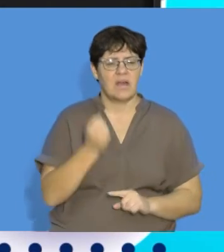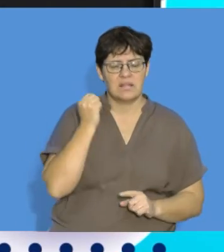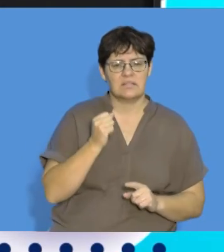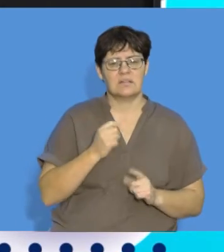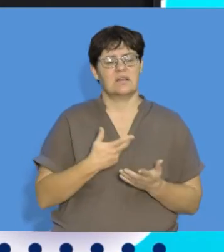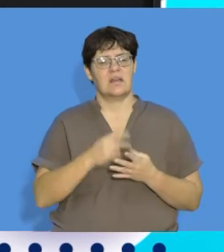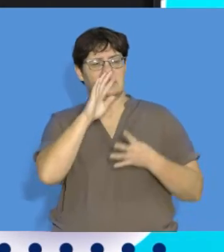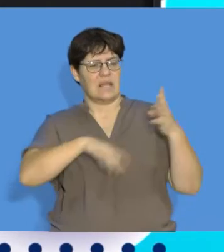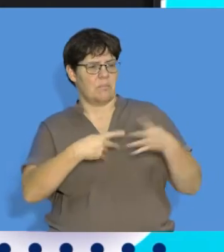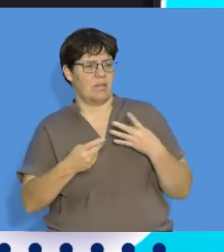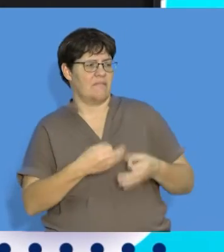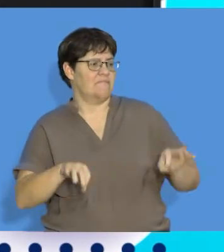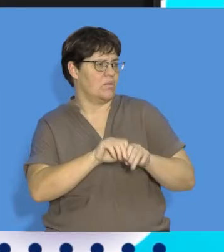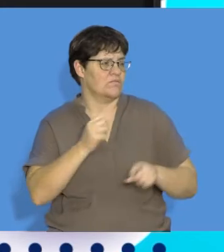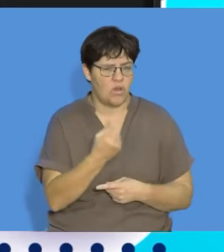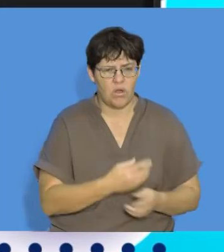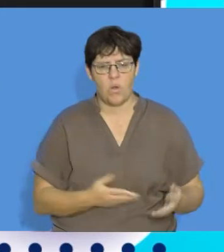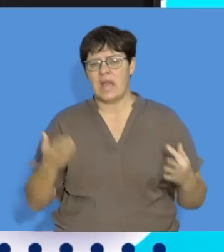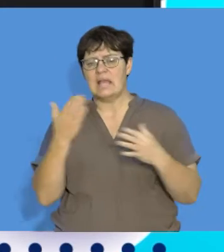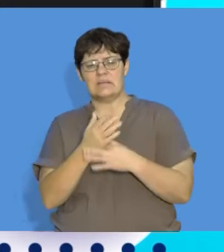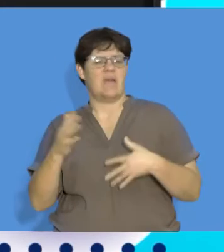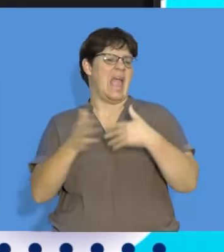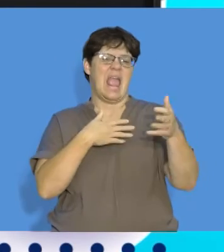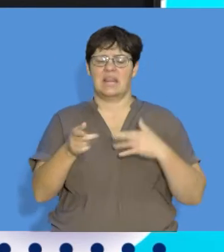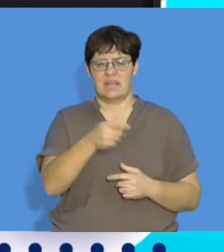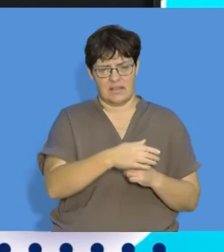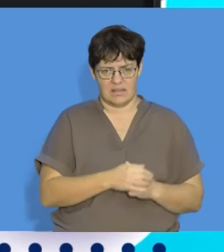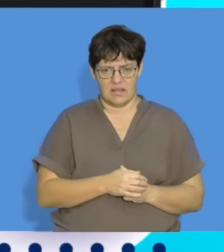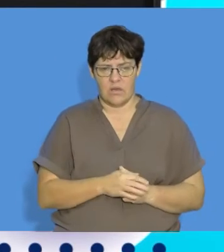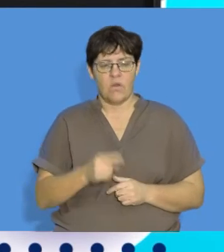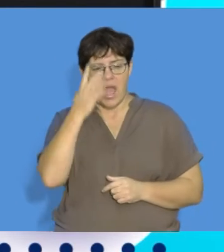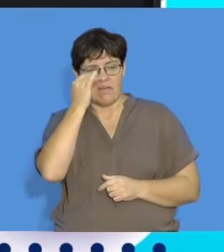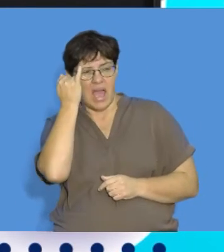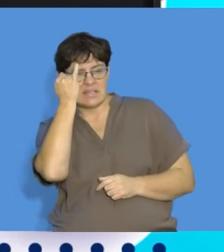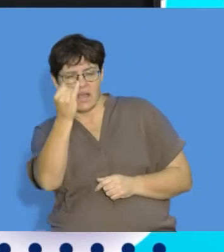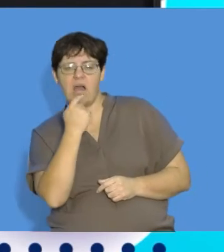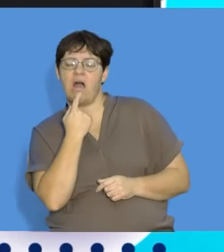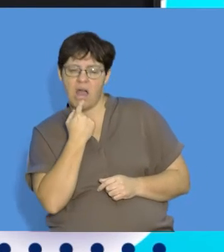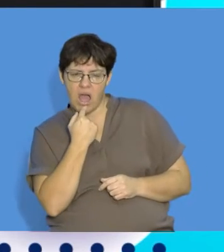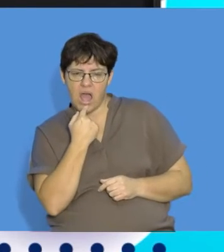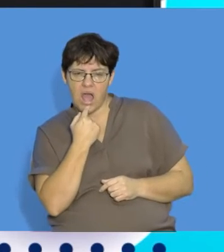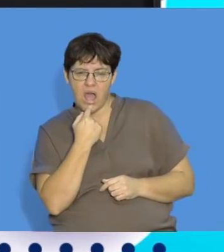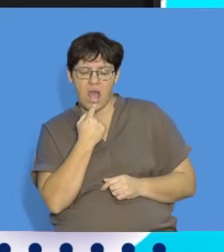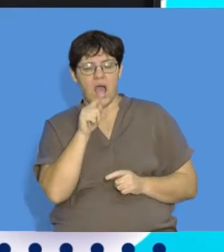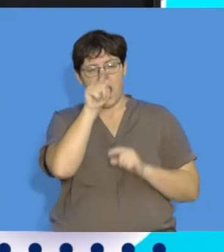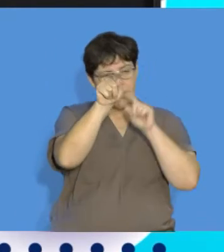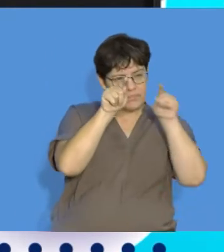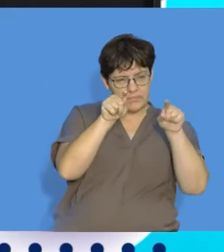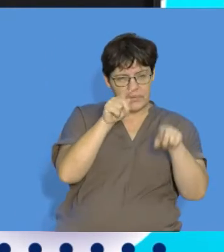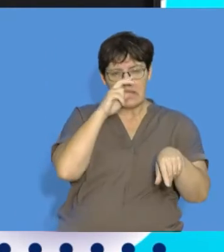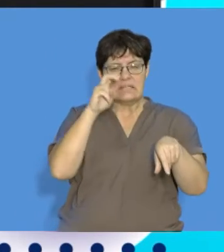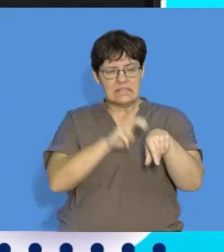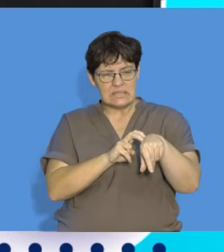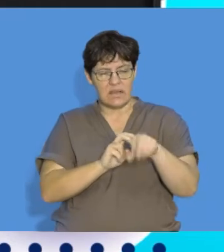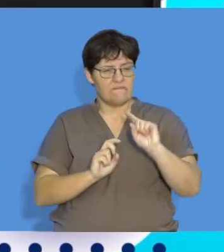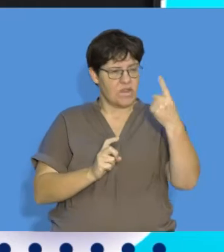the intercepts or anything like that. Already you'll have an idea that my two arms need to either be on the first and the